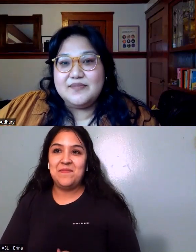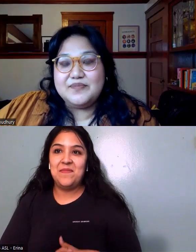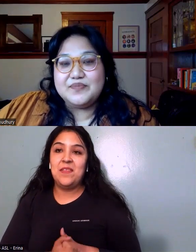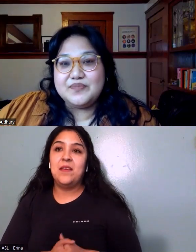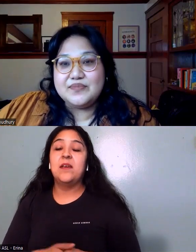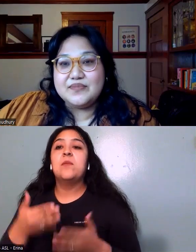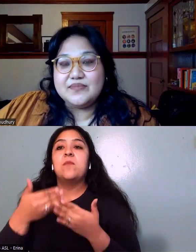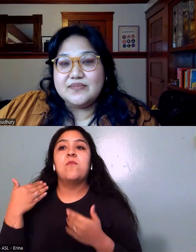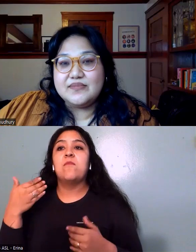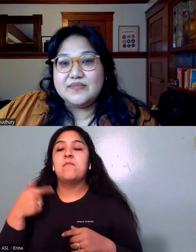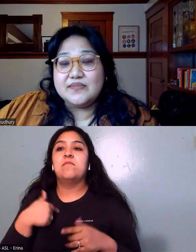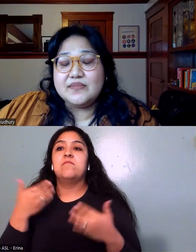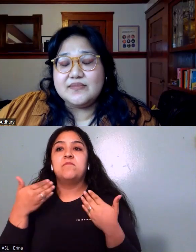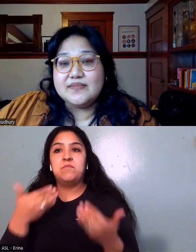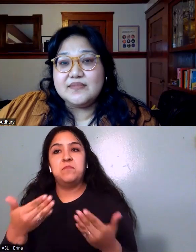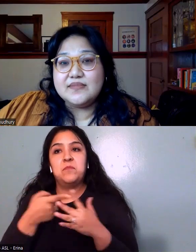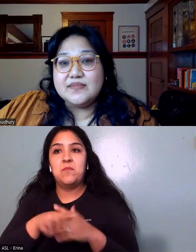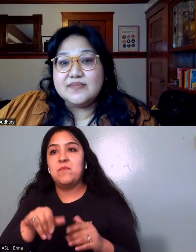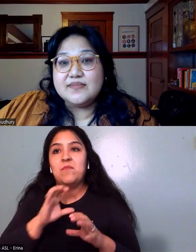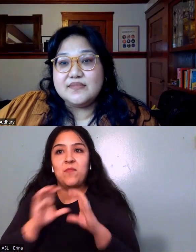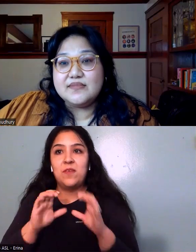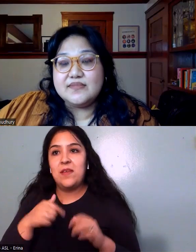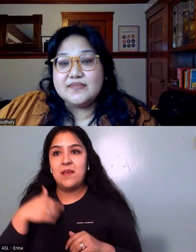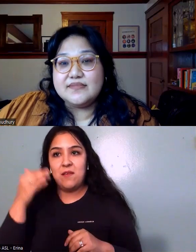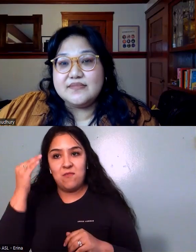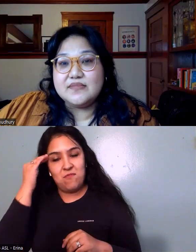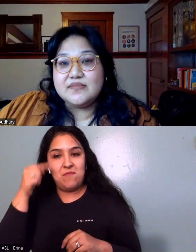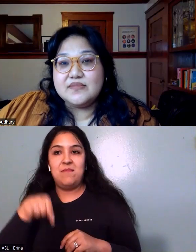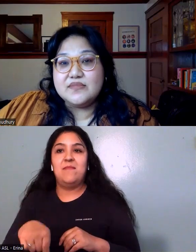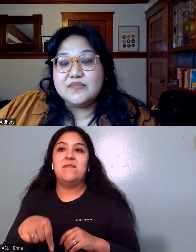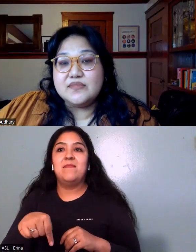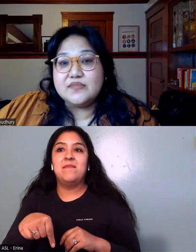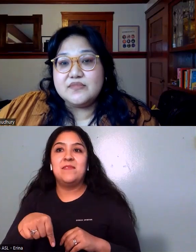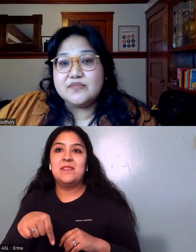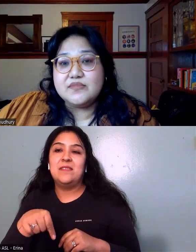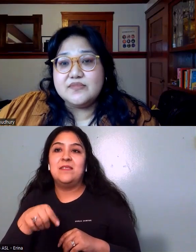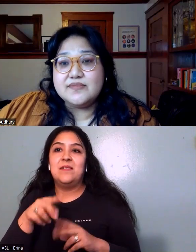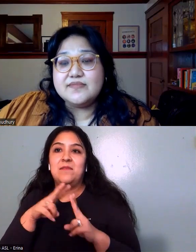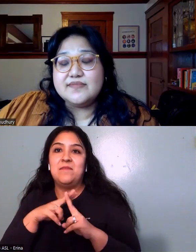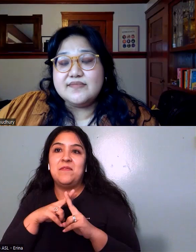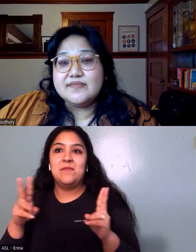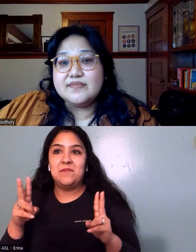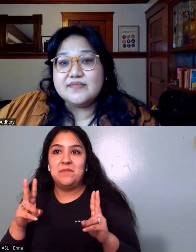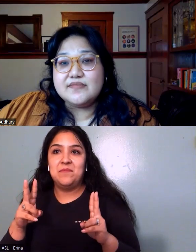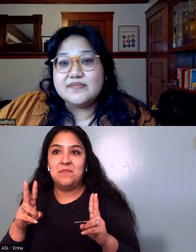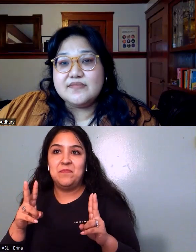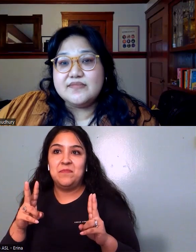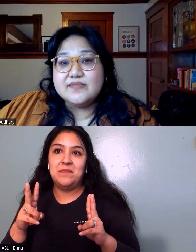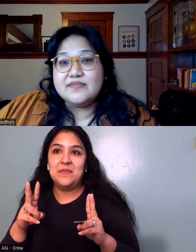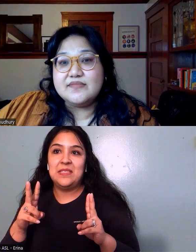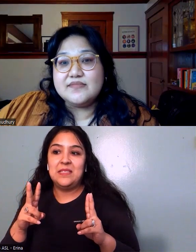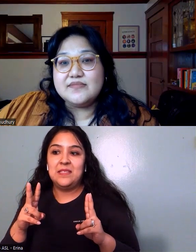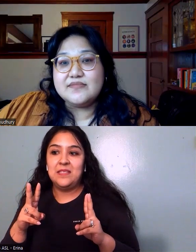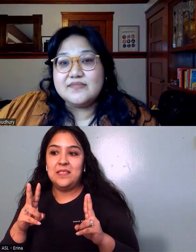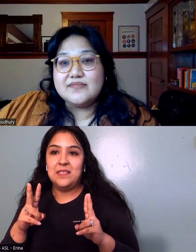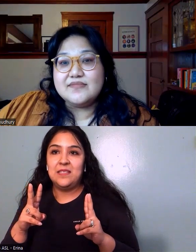Before we begin this conversation, this is really topically going to be putting on the map.